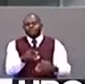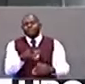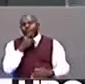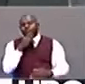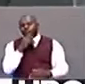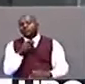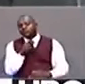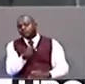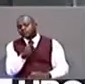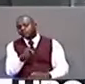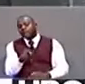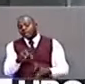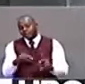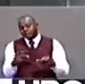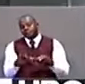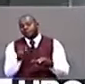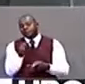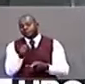gentleman we found at the site